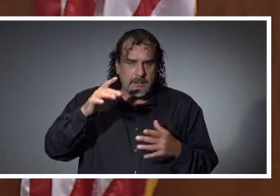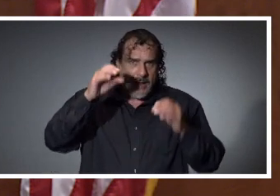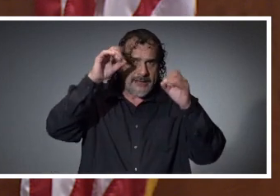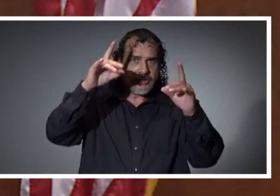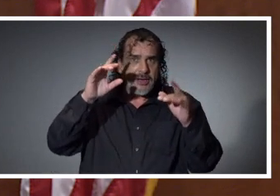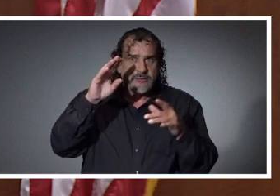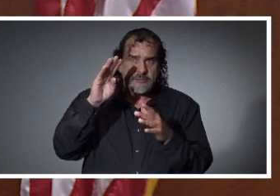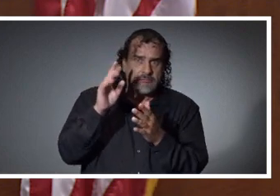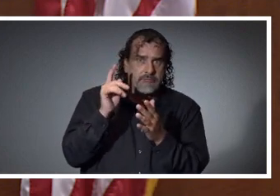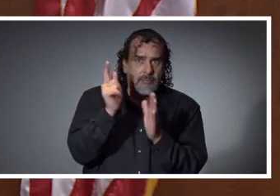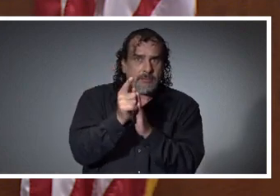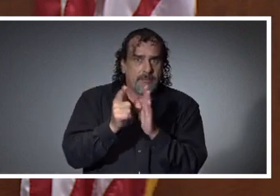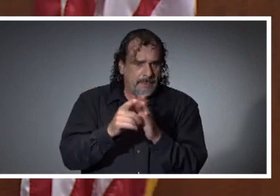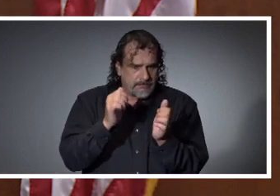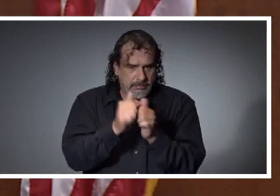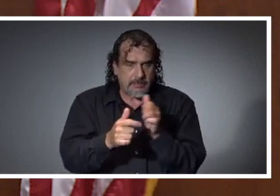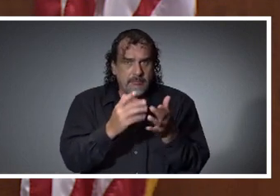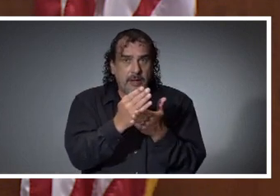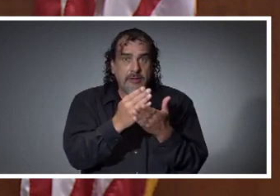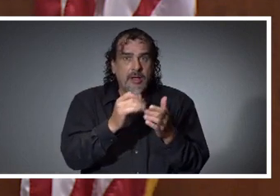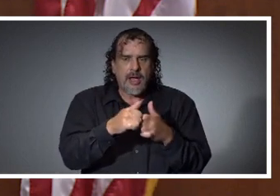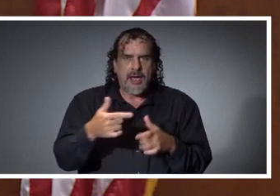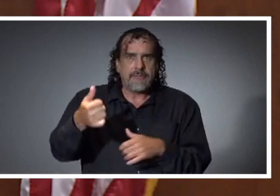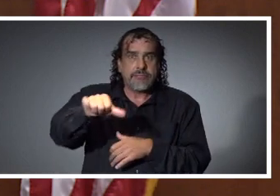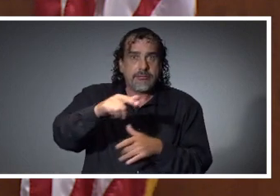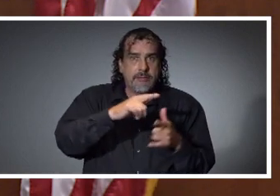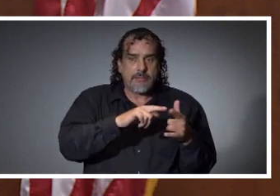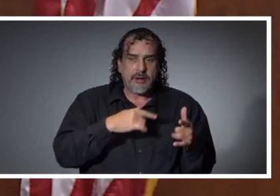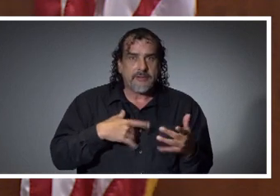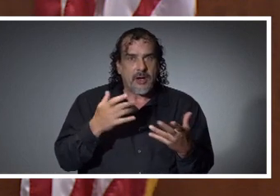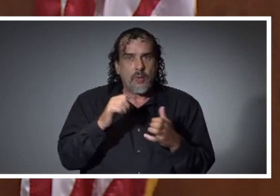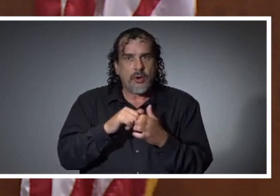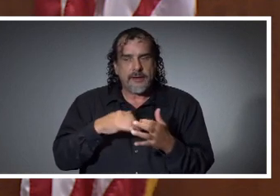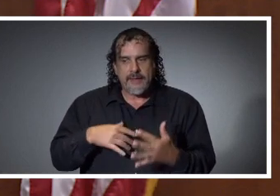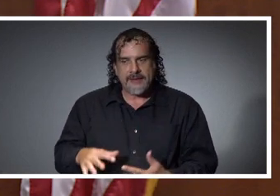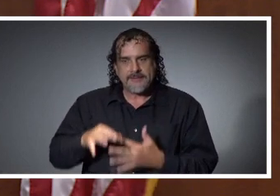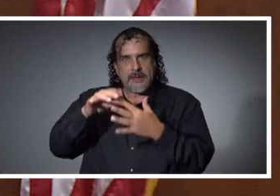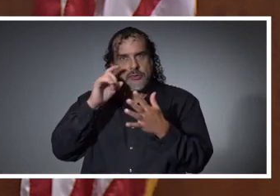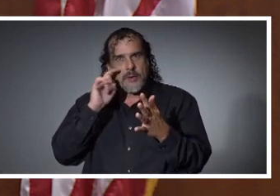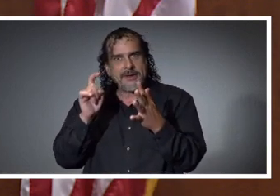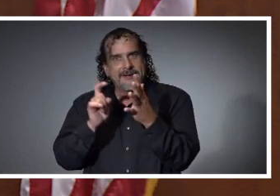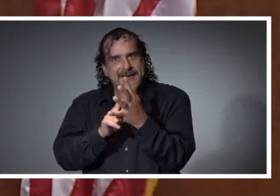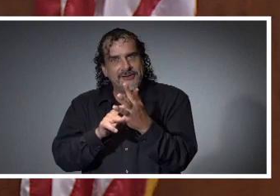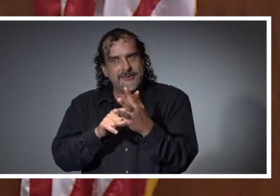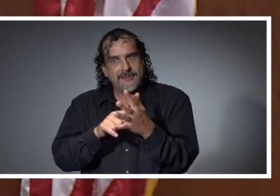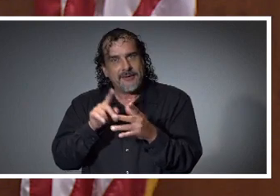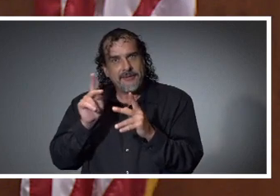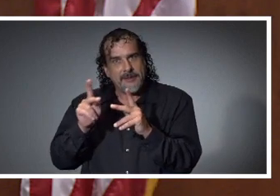recognition program. That is a program where 23,157 teachers were entitled to